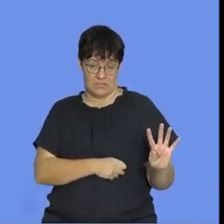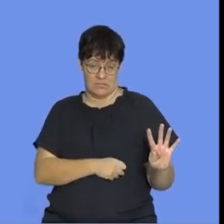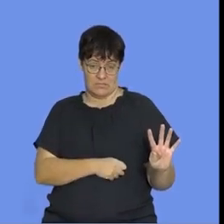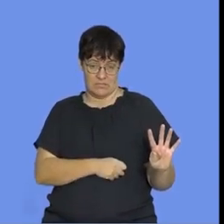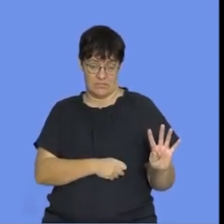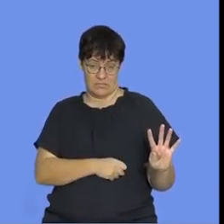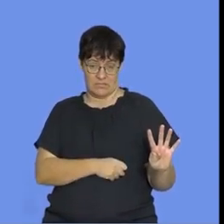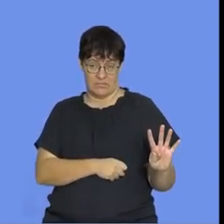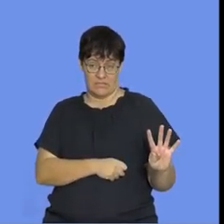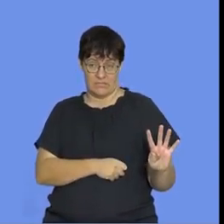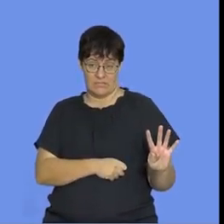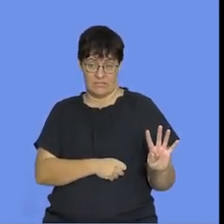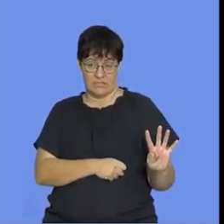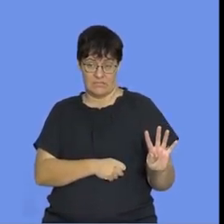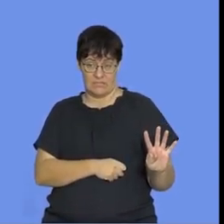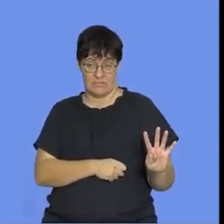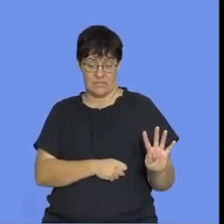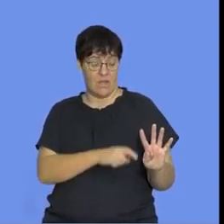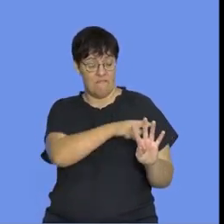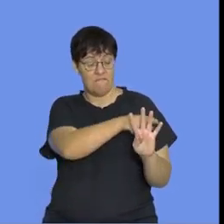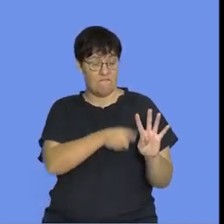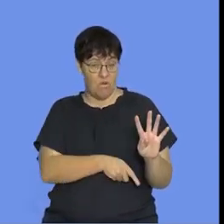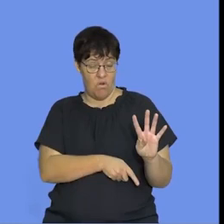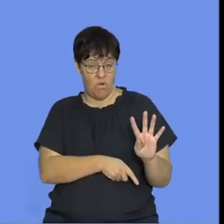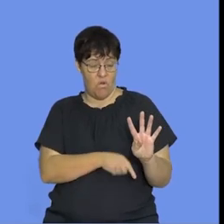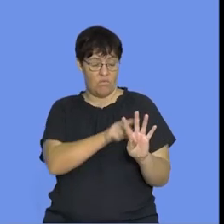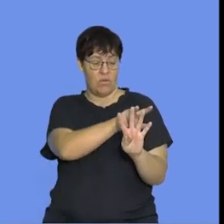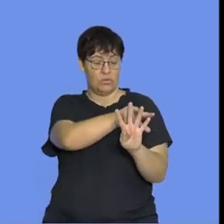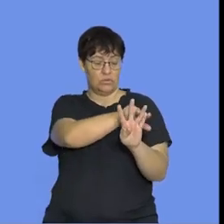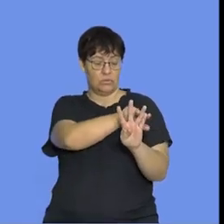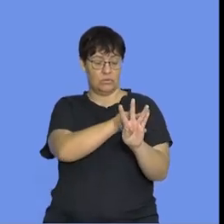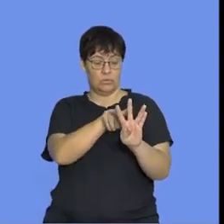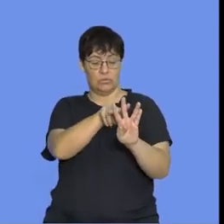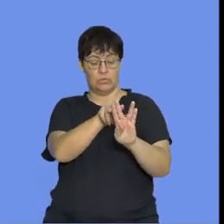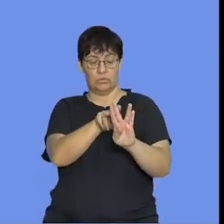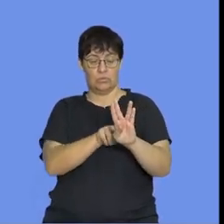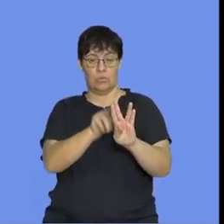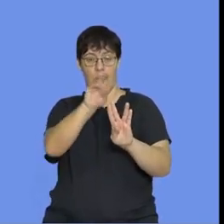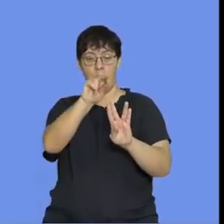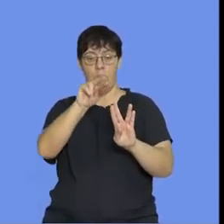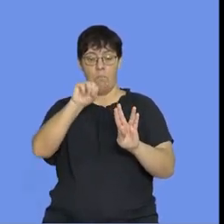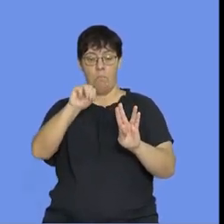atoms. Okay, but in these 4 atoms, it's actually 2 molecules. Okay,